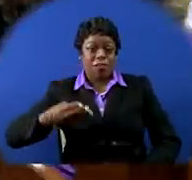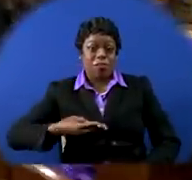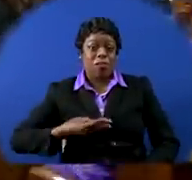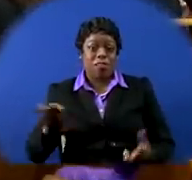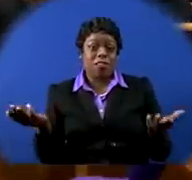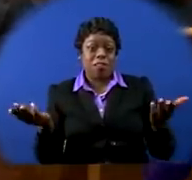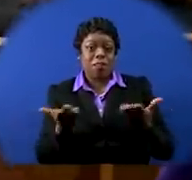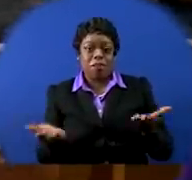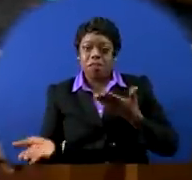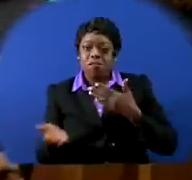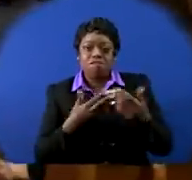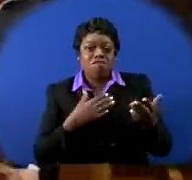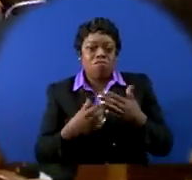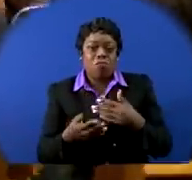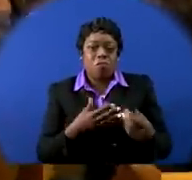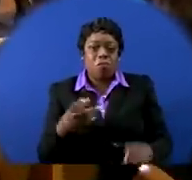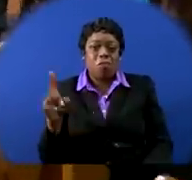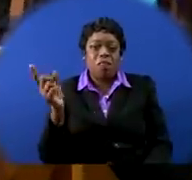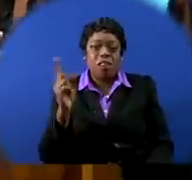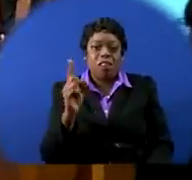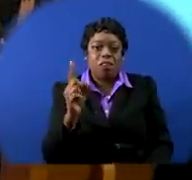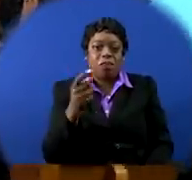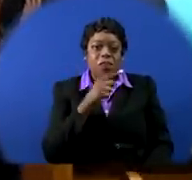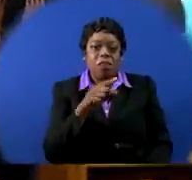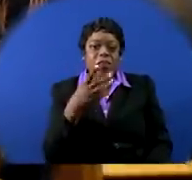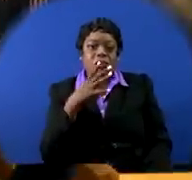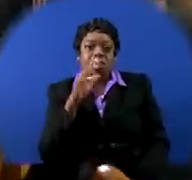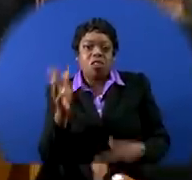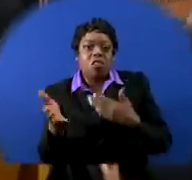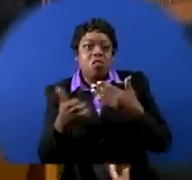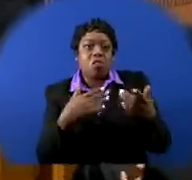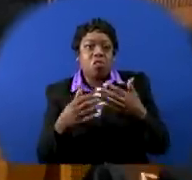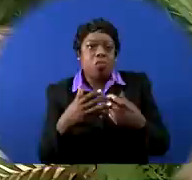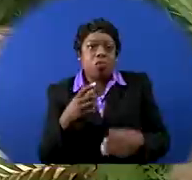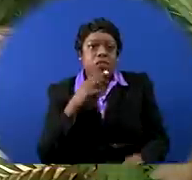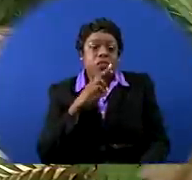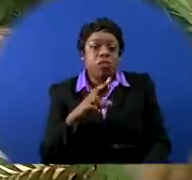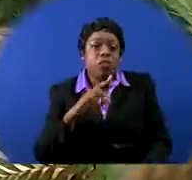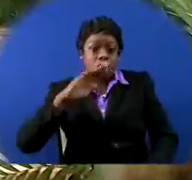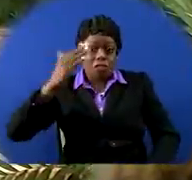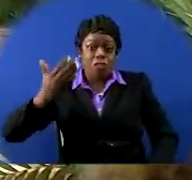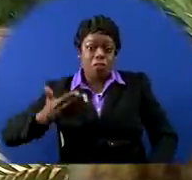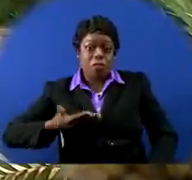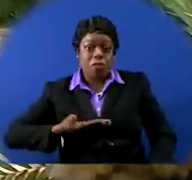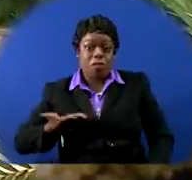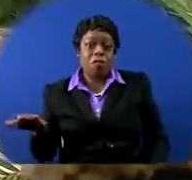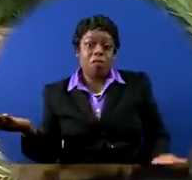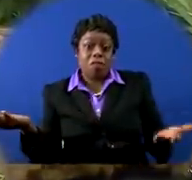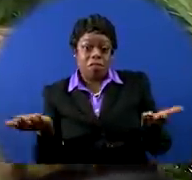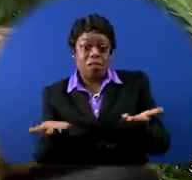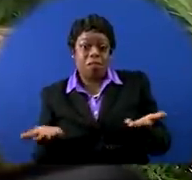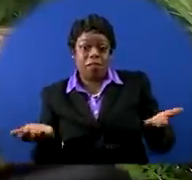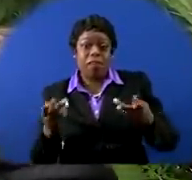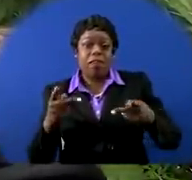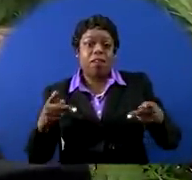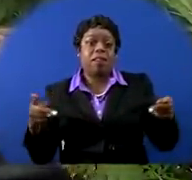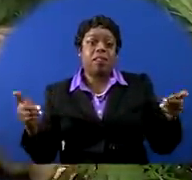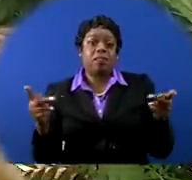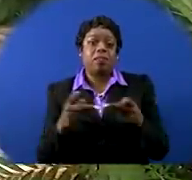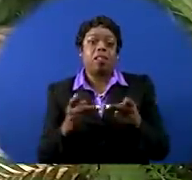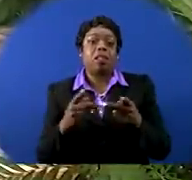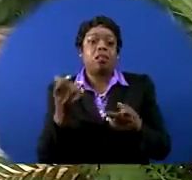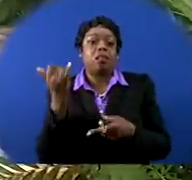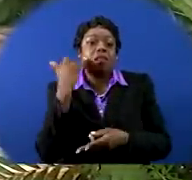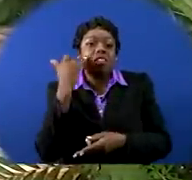are, from whatever background you've come. You're welcome in this place. If you want to give your life to the Lord Jesus Christ, that would be the